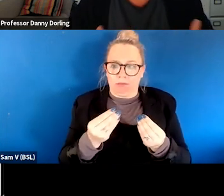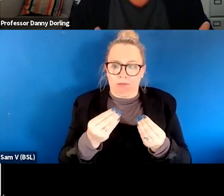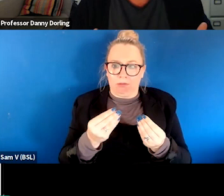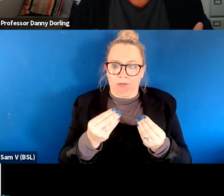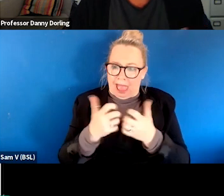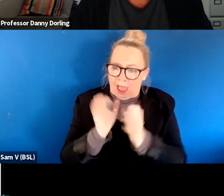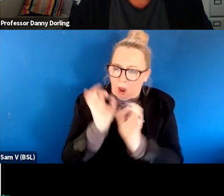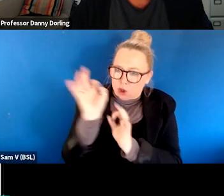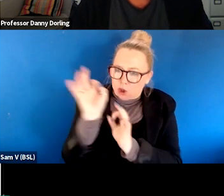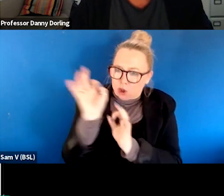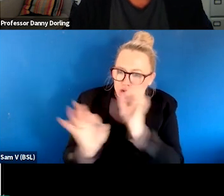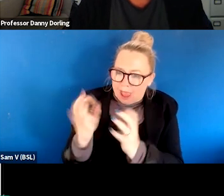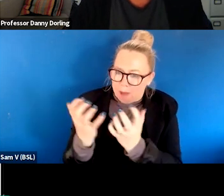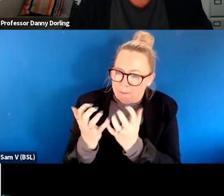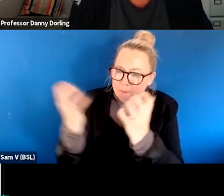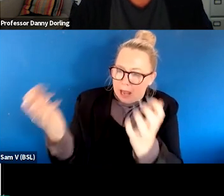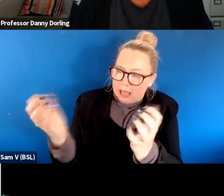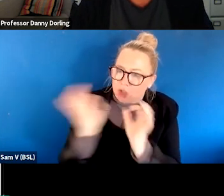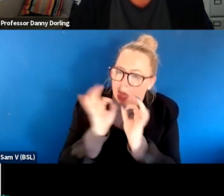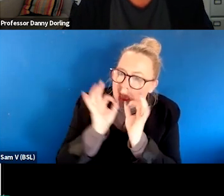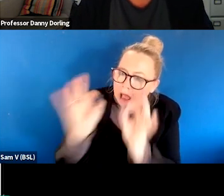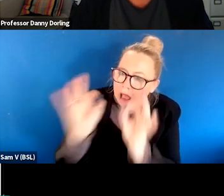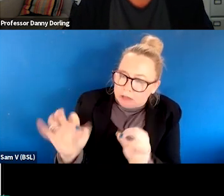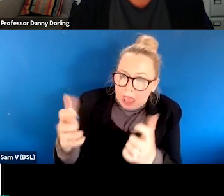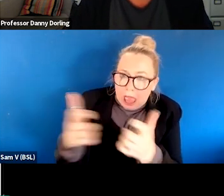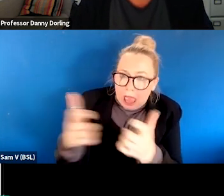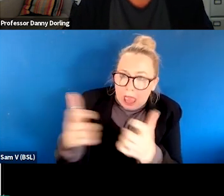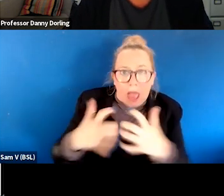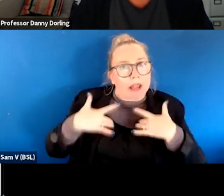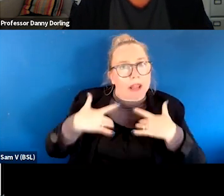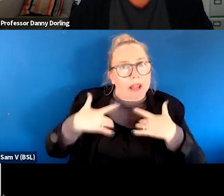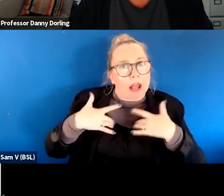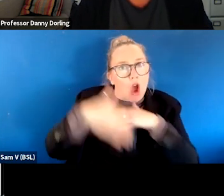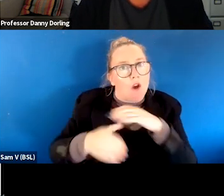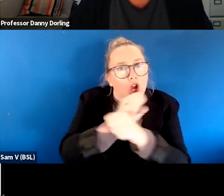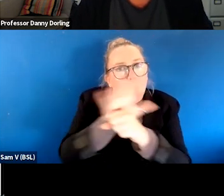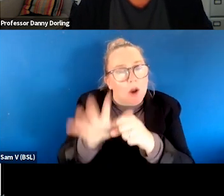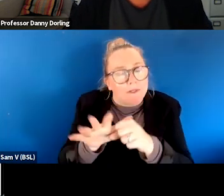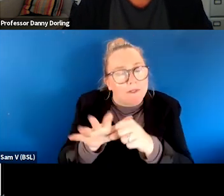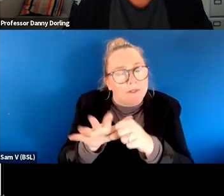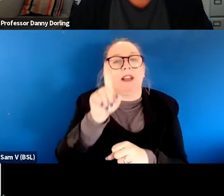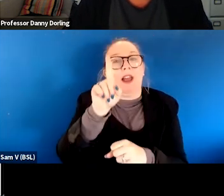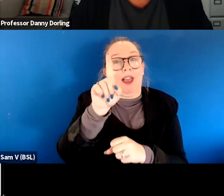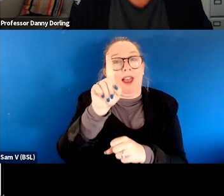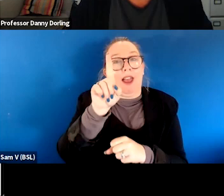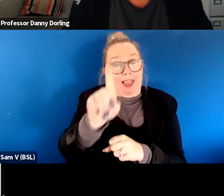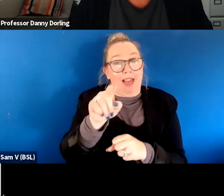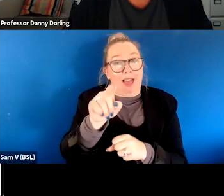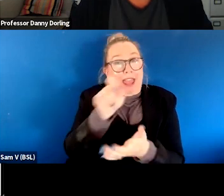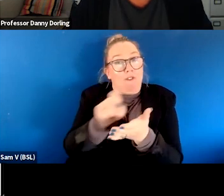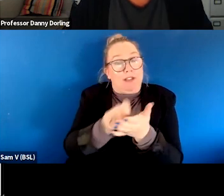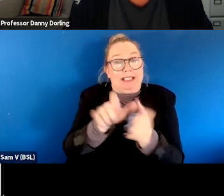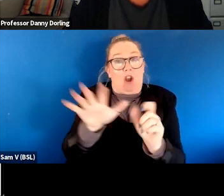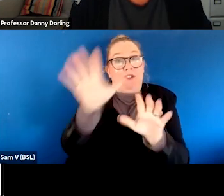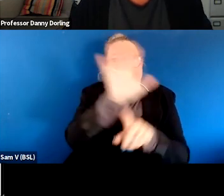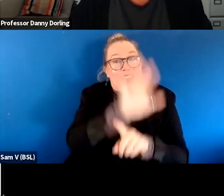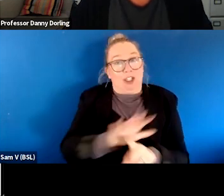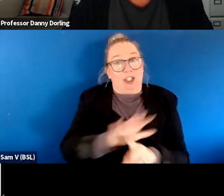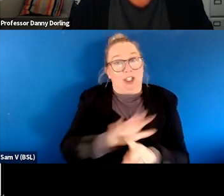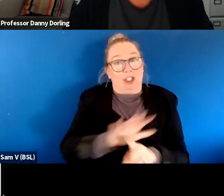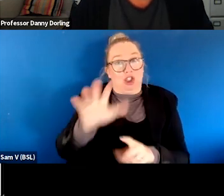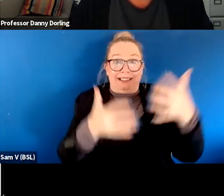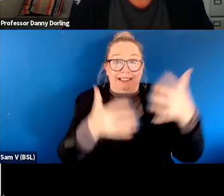them their opinions and asking them how they were feeling. But another very useful thing that the Office for National Statistics did is